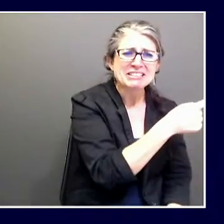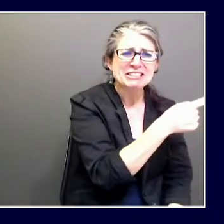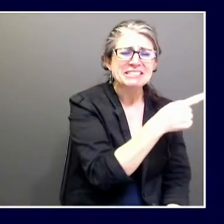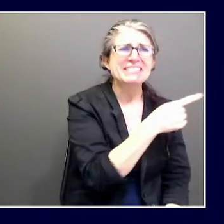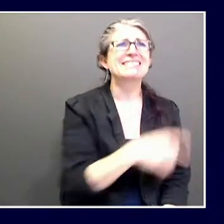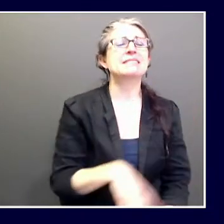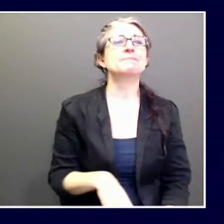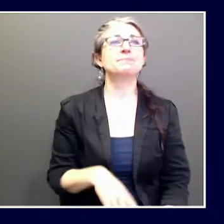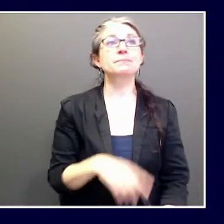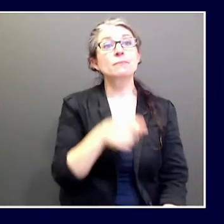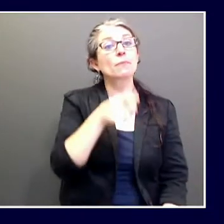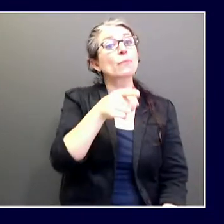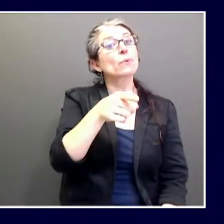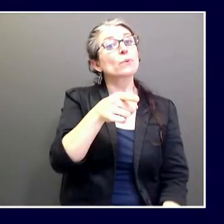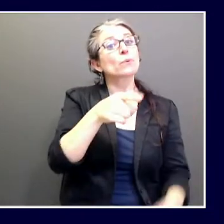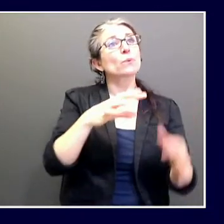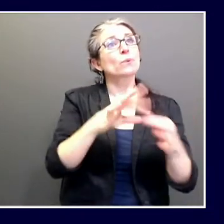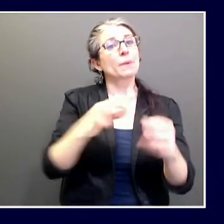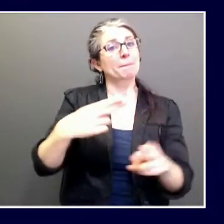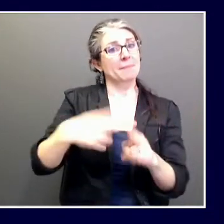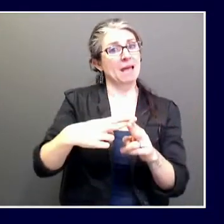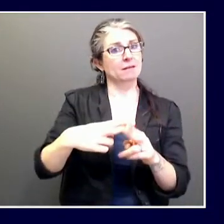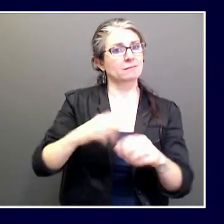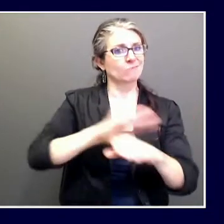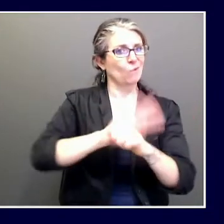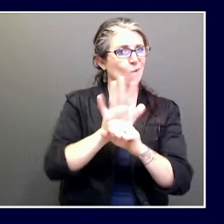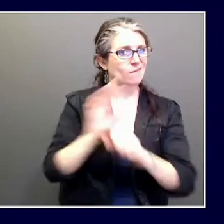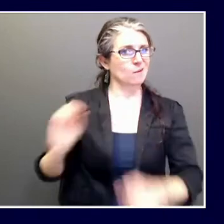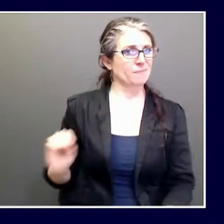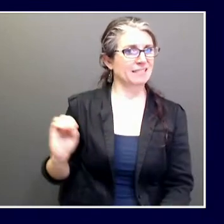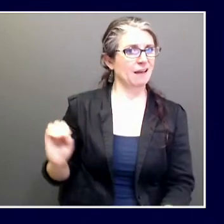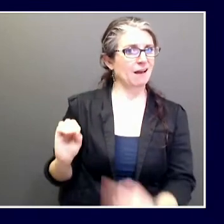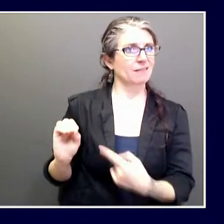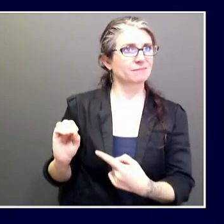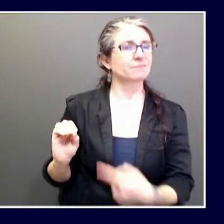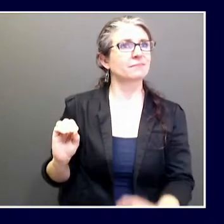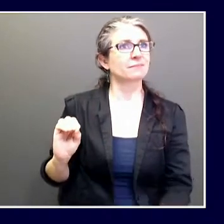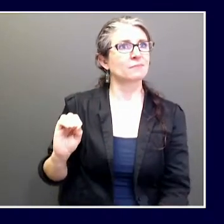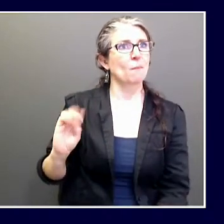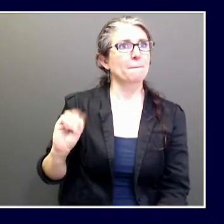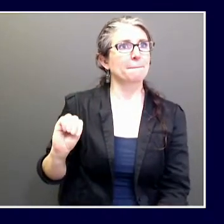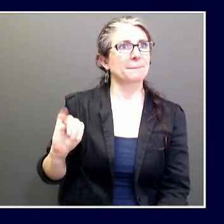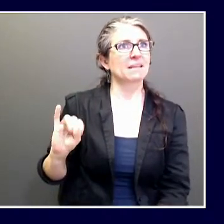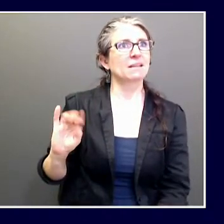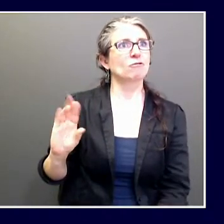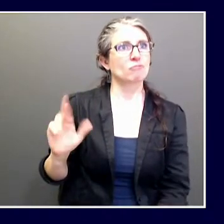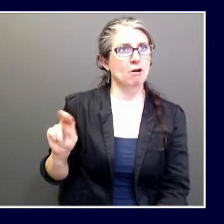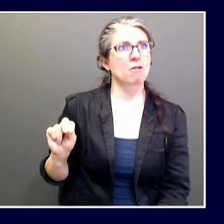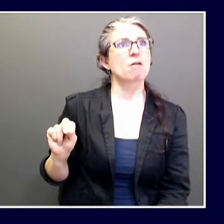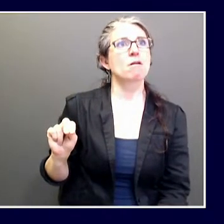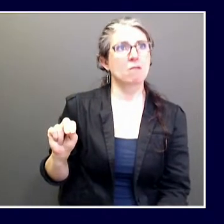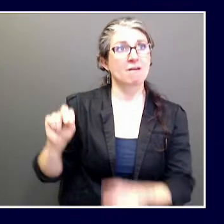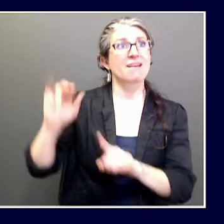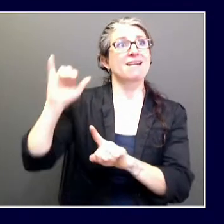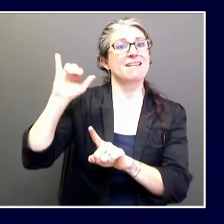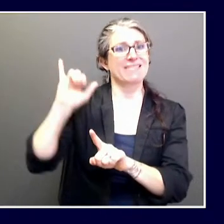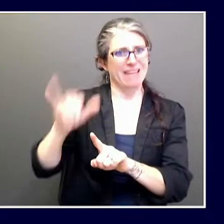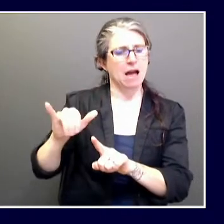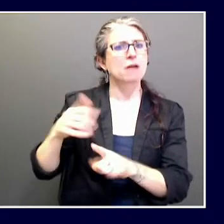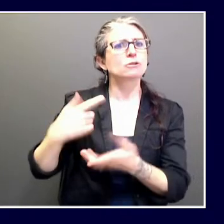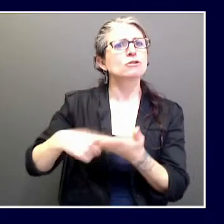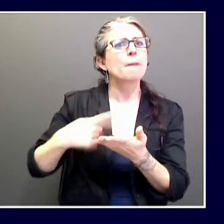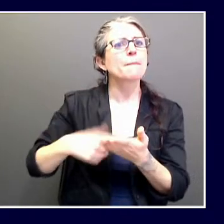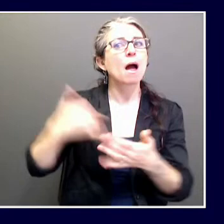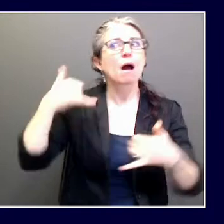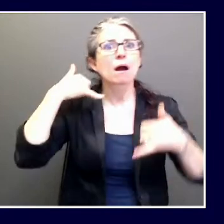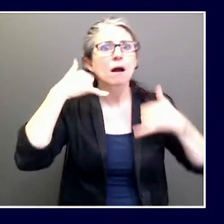with the Omicron variant and ask you a little bit more about contact tracing efforts and ask, how important do you